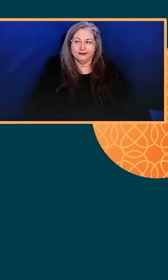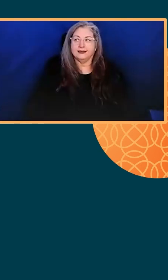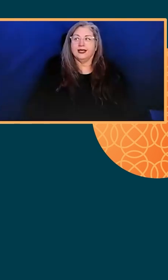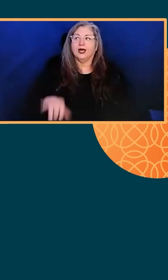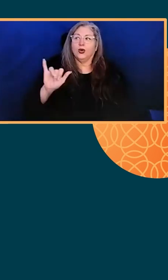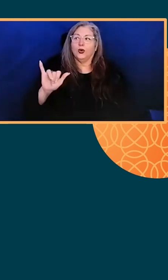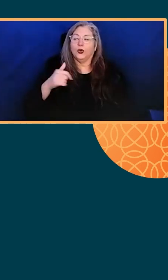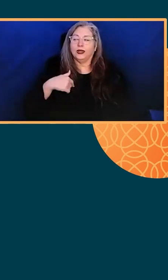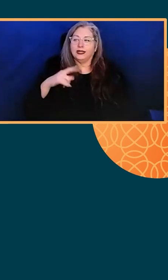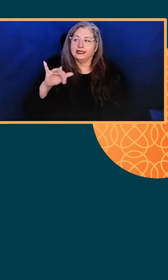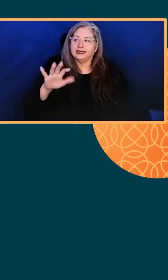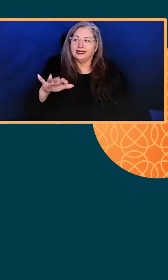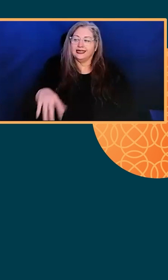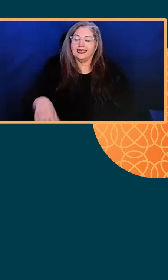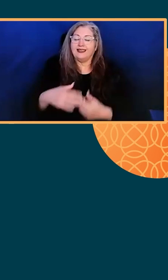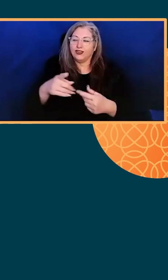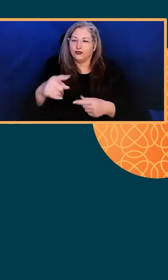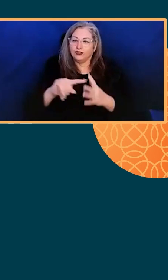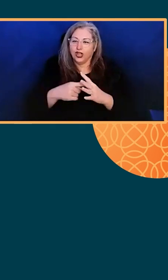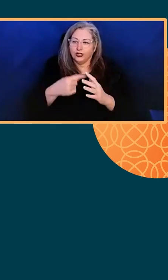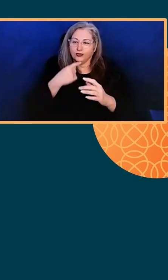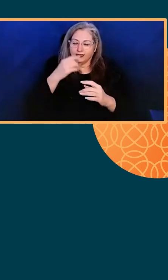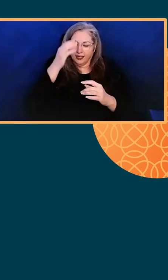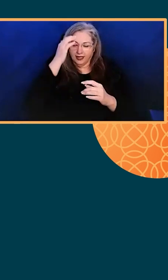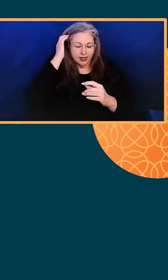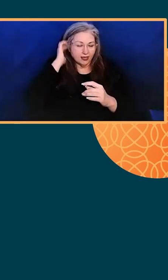This is Lindsey. Micah, even you started to say